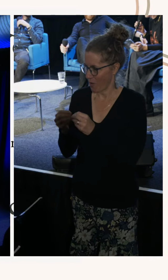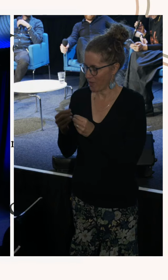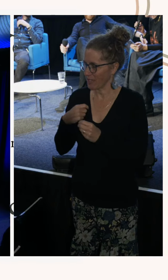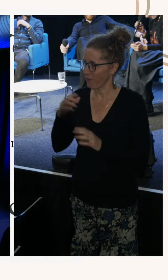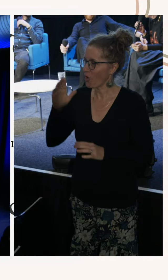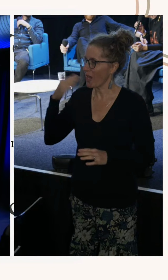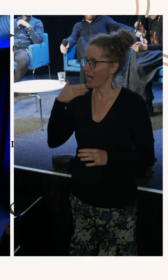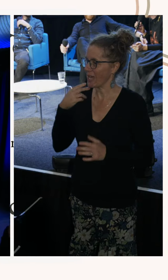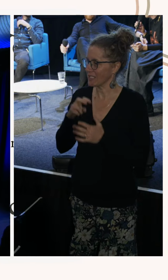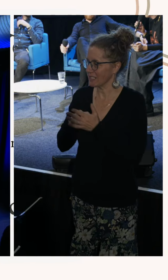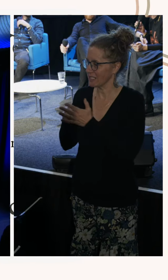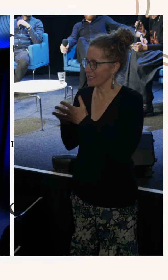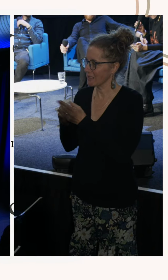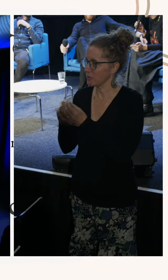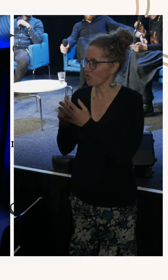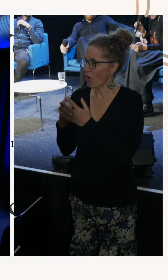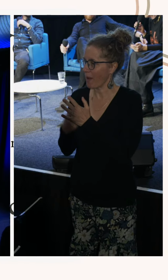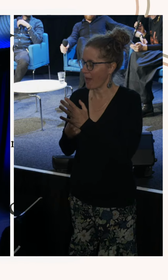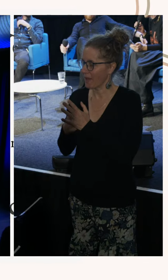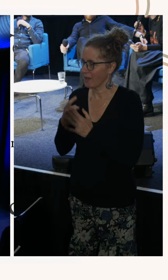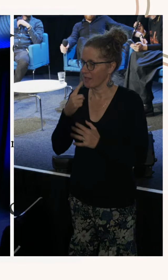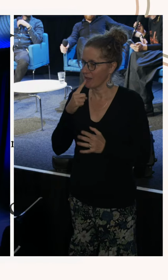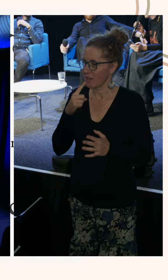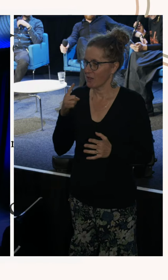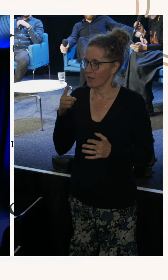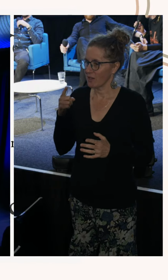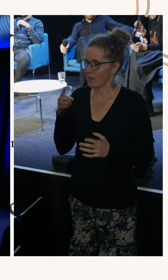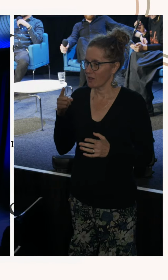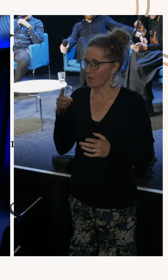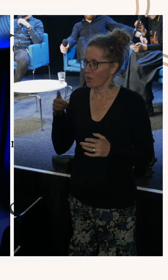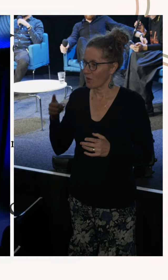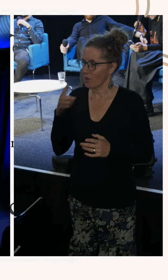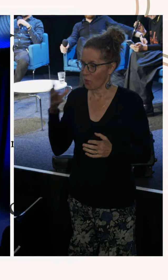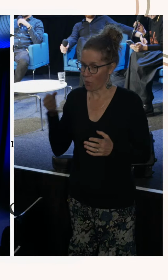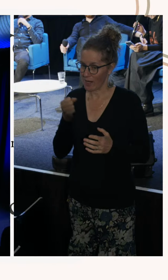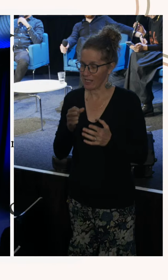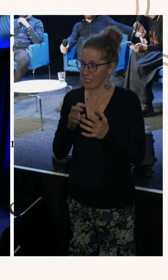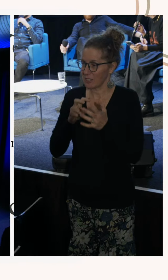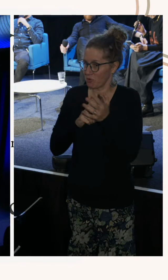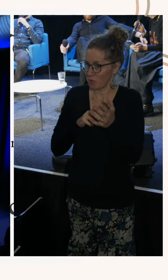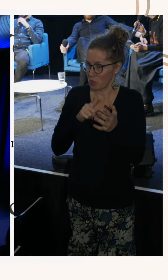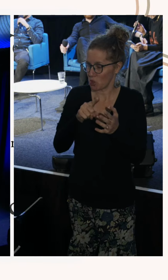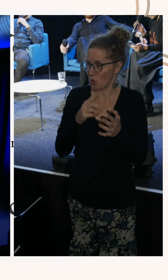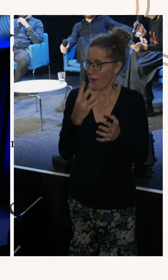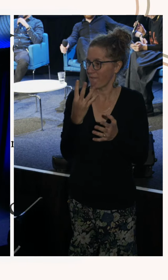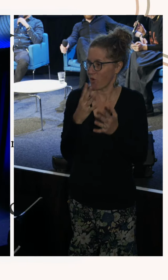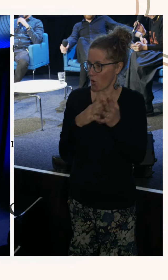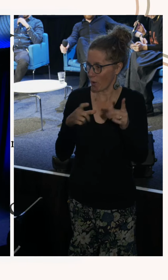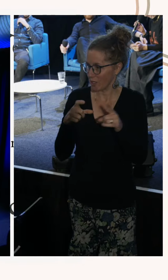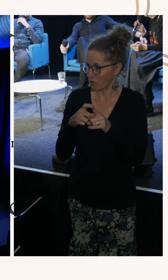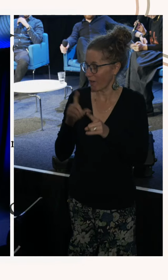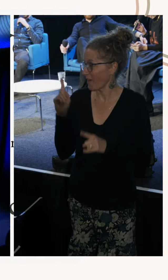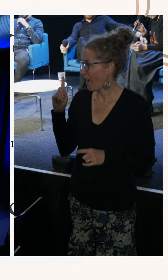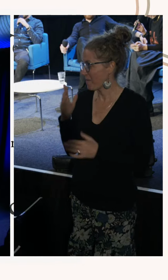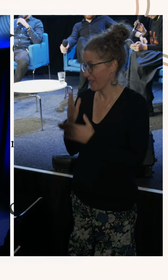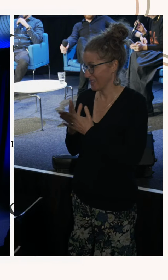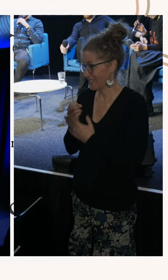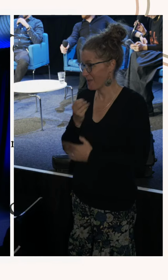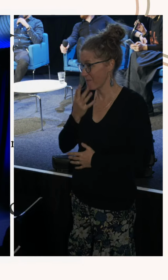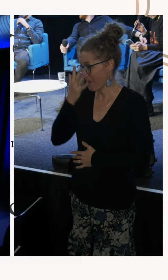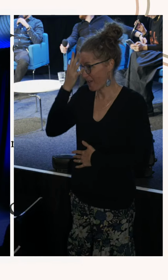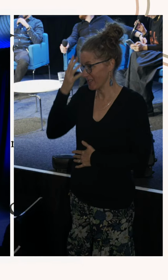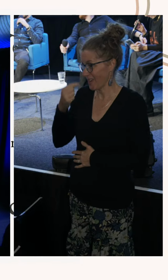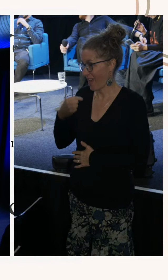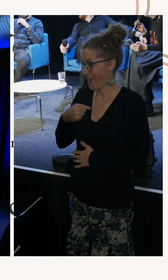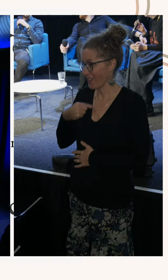last subscriber drive. One of the prizes was a subscription to the four-wheel drive Overland. I am terribly embarrassed. I think I'm